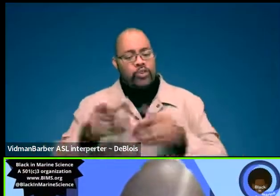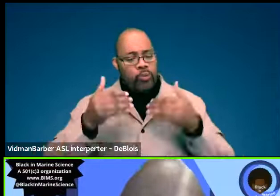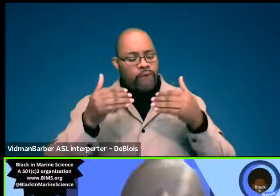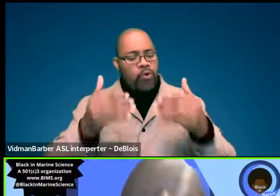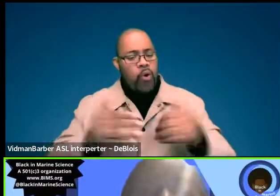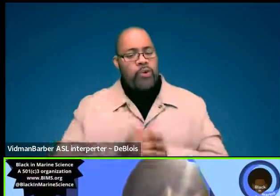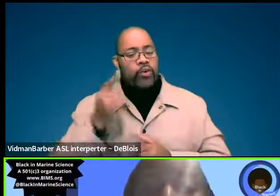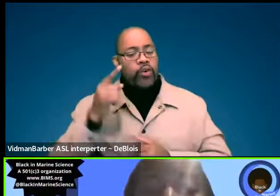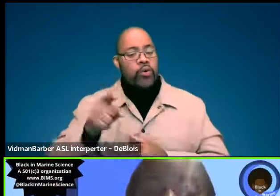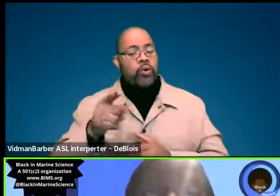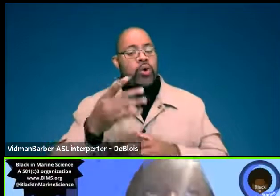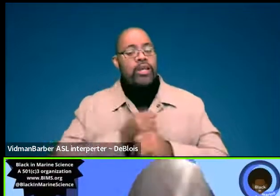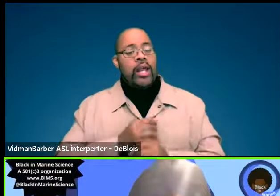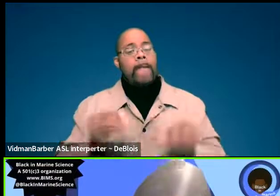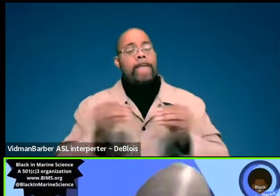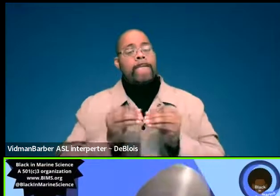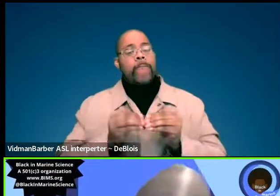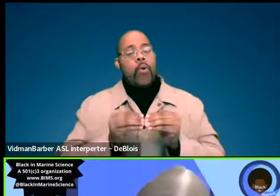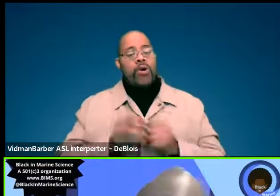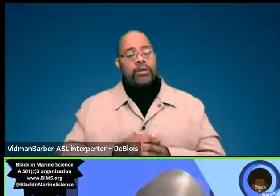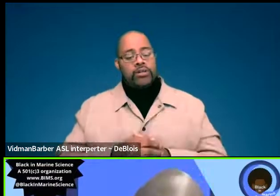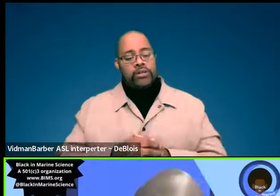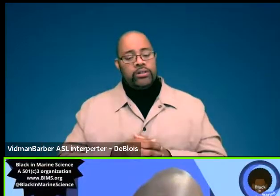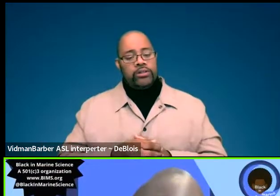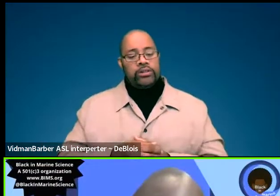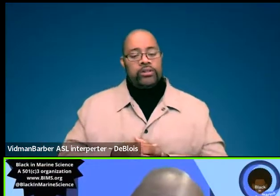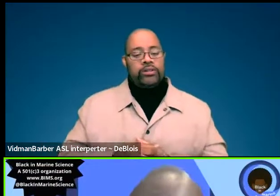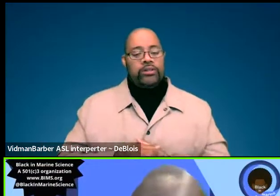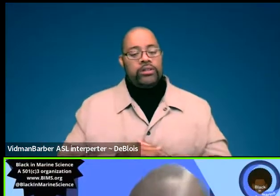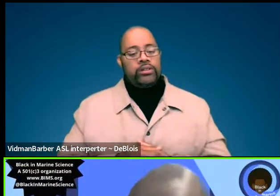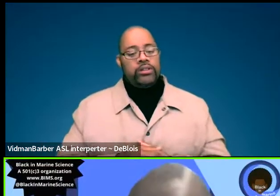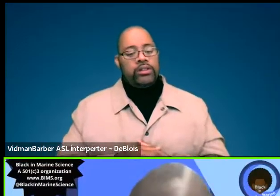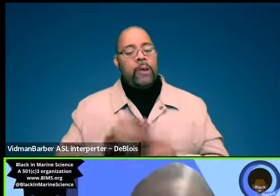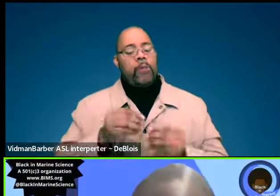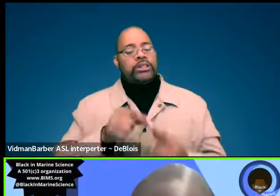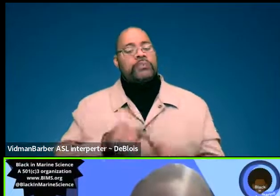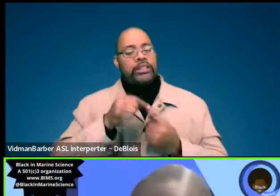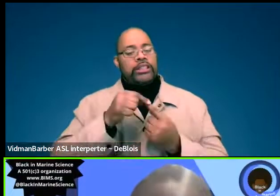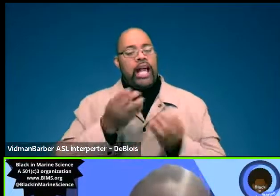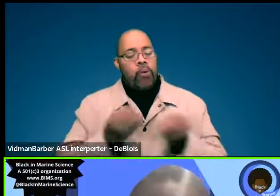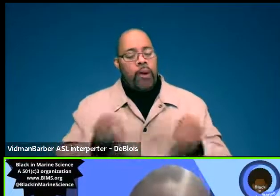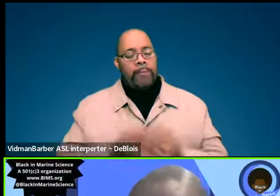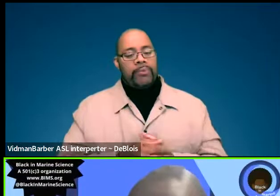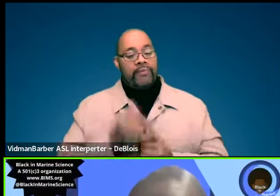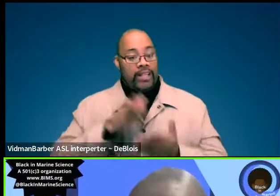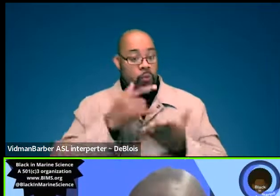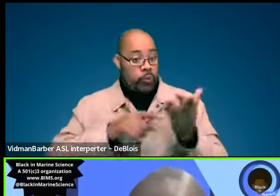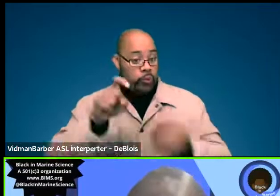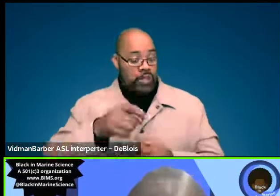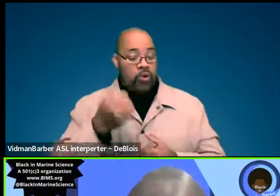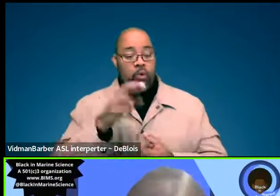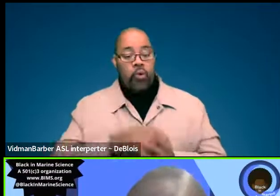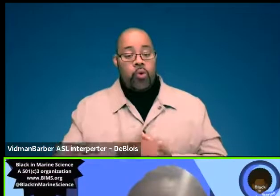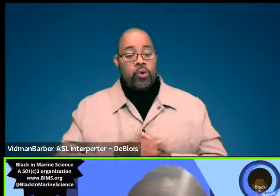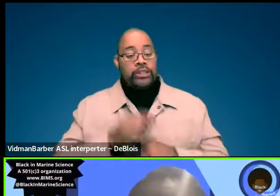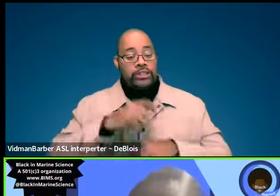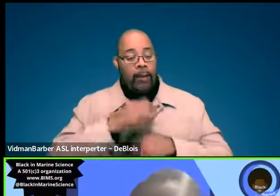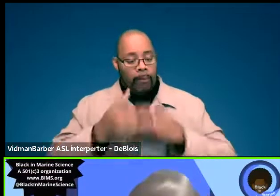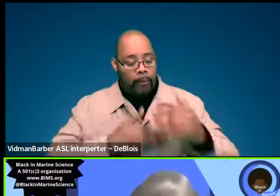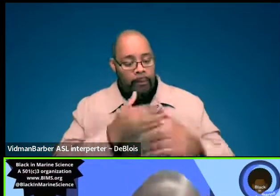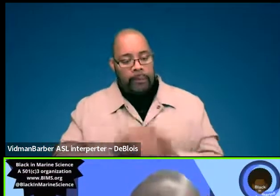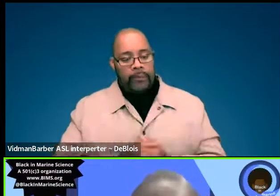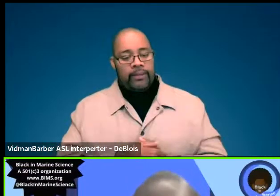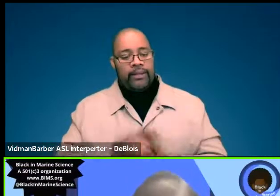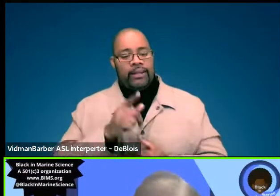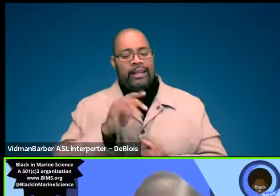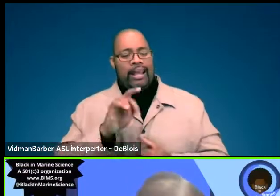forward for you to get more, to get more specialized equipment if that's what you need. Or, as time goes on, right? Like